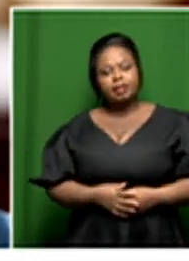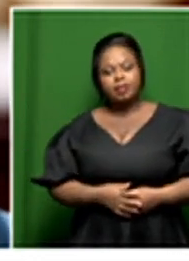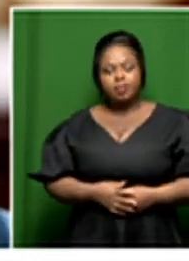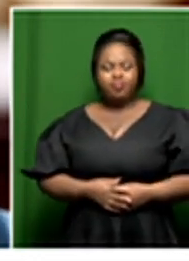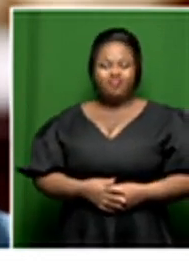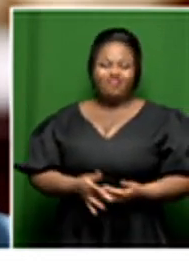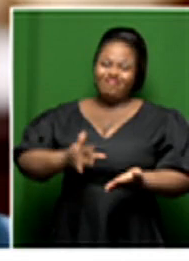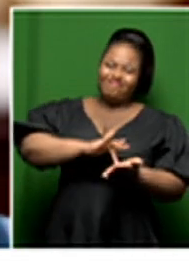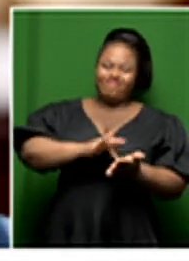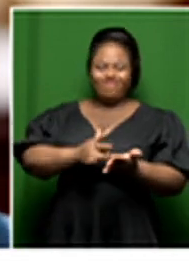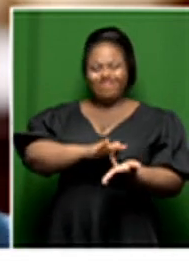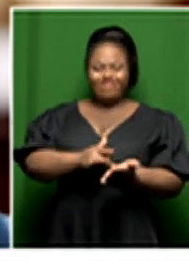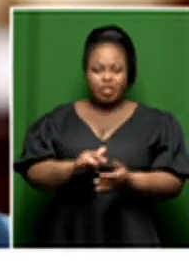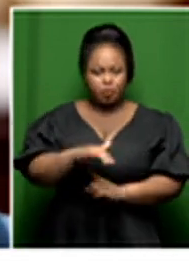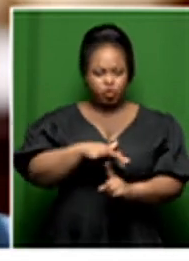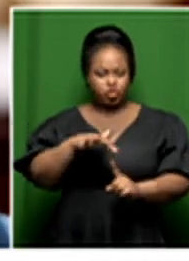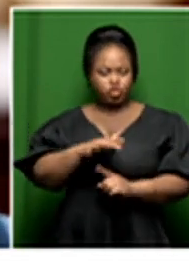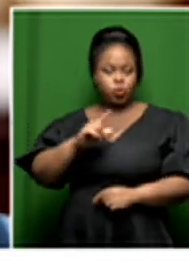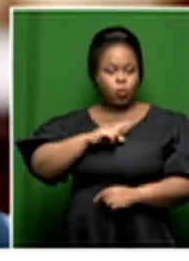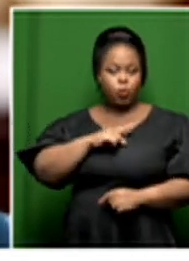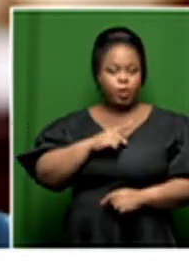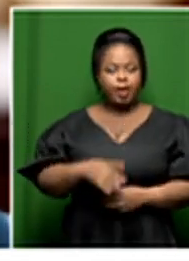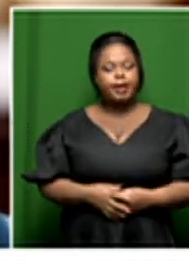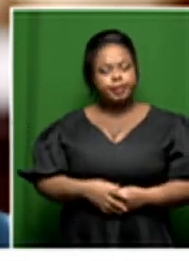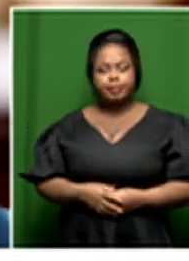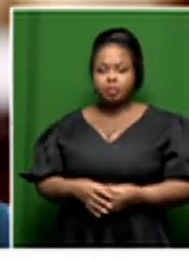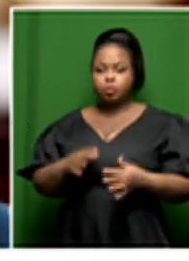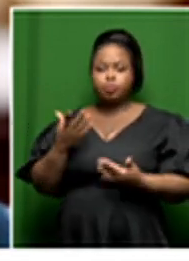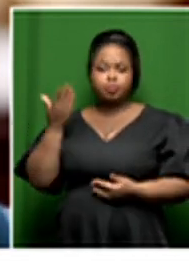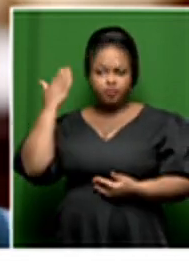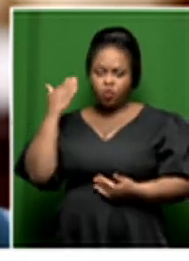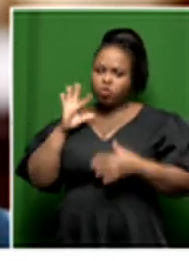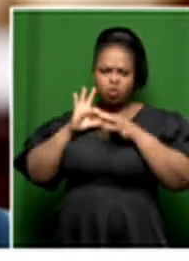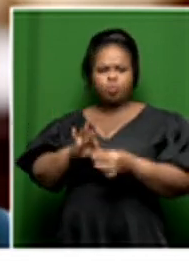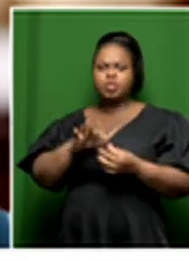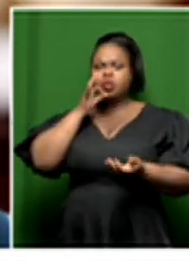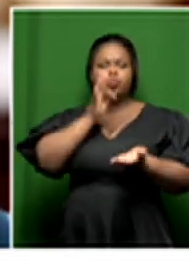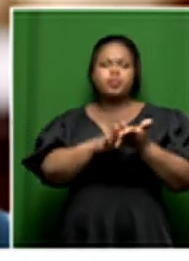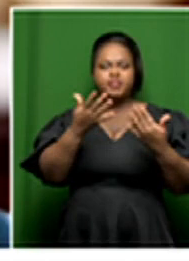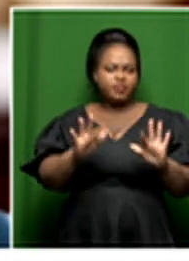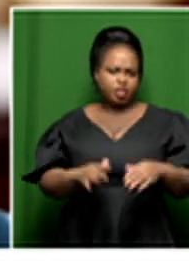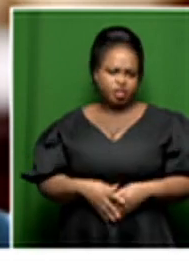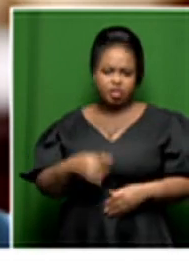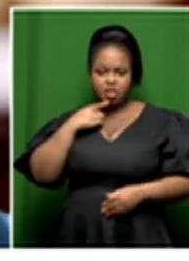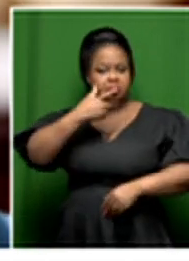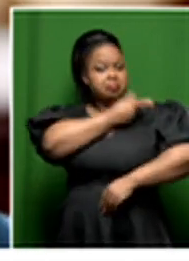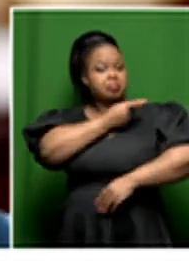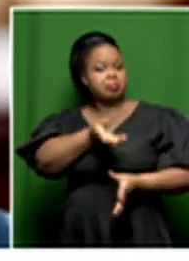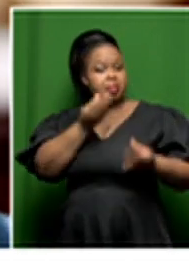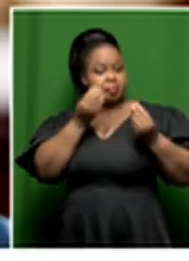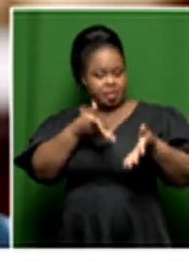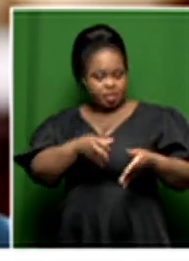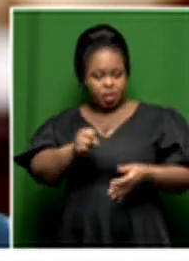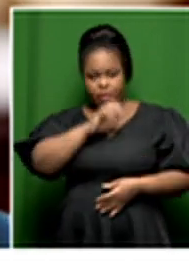an awkward position, because there have been many commitments made in respect of vaccines coming to